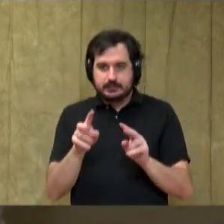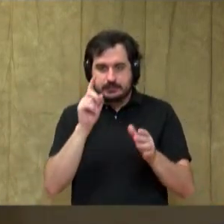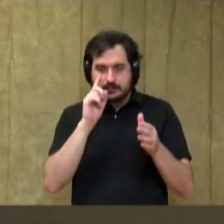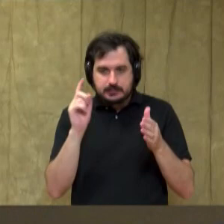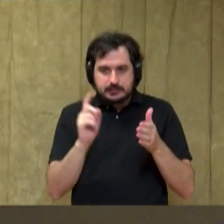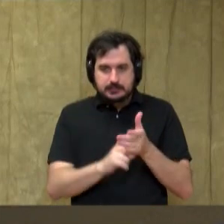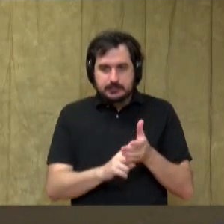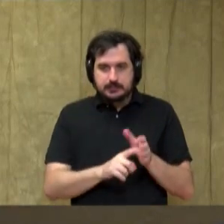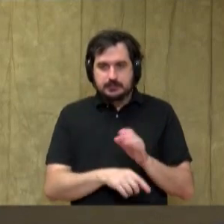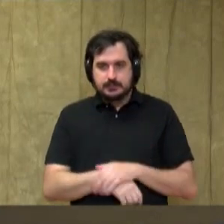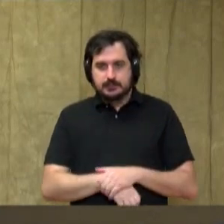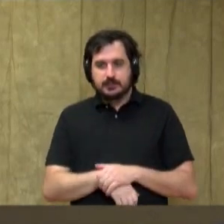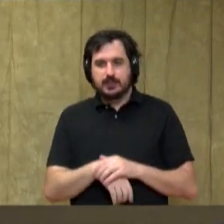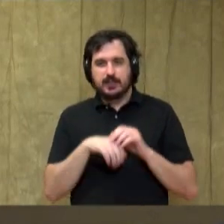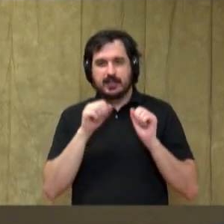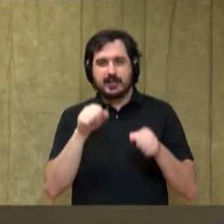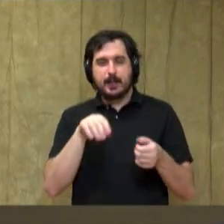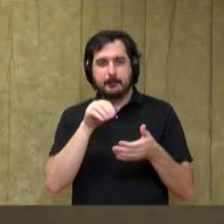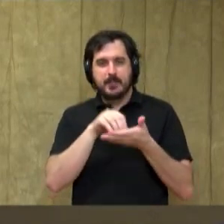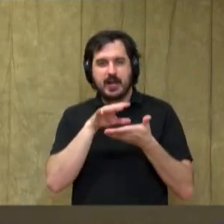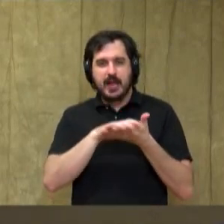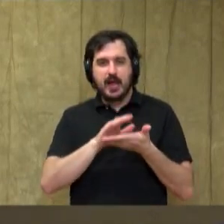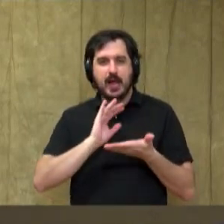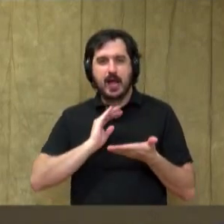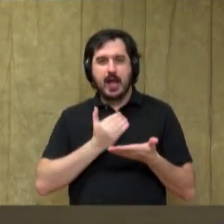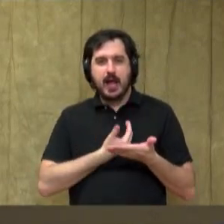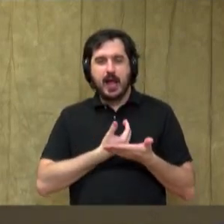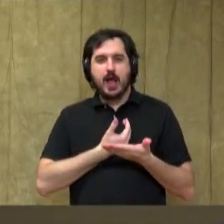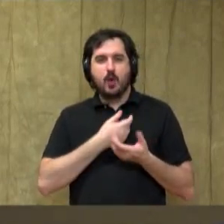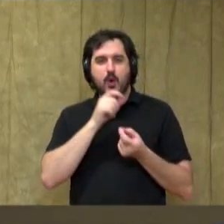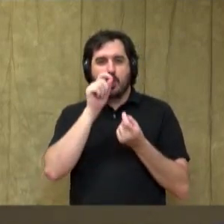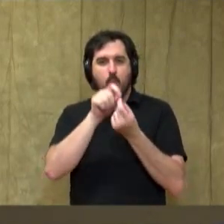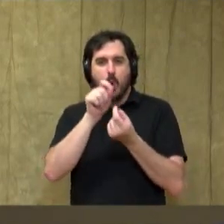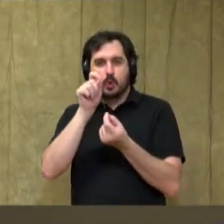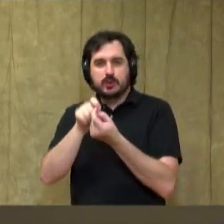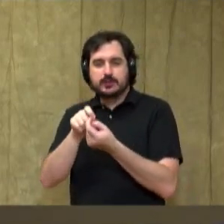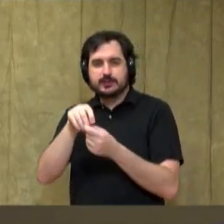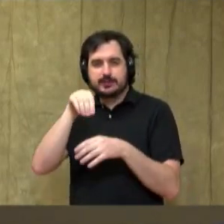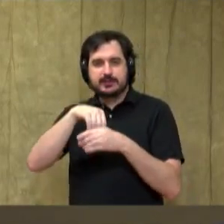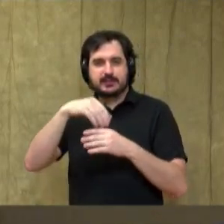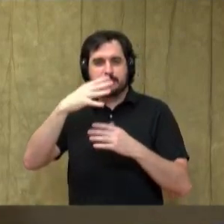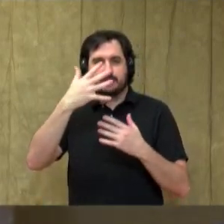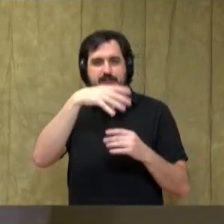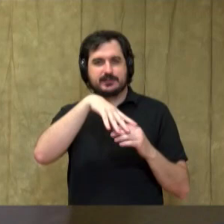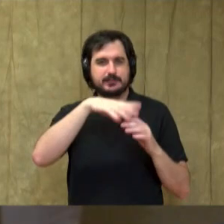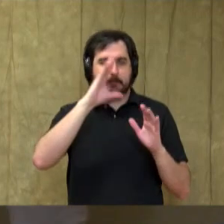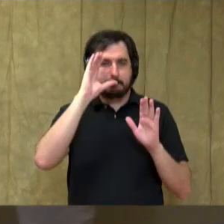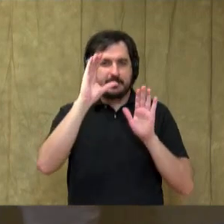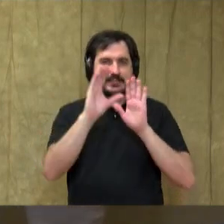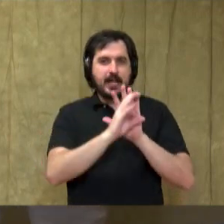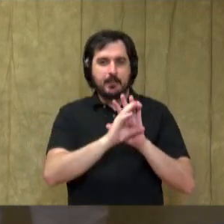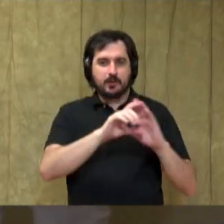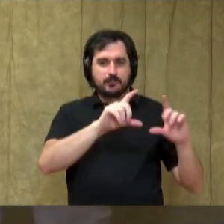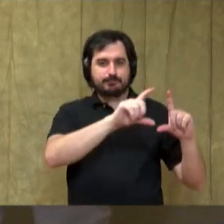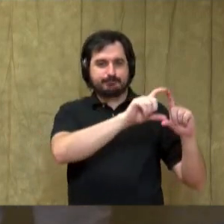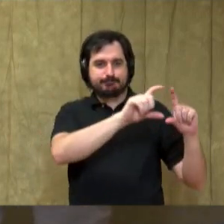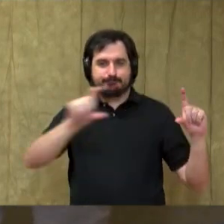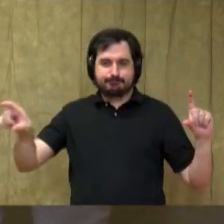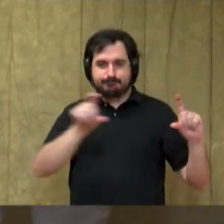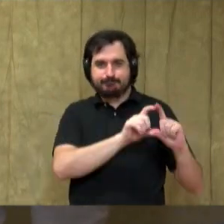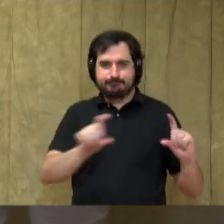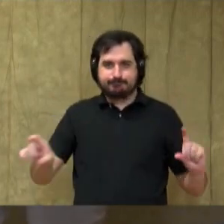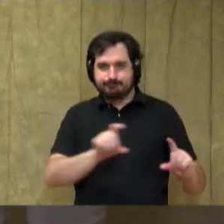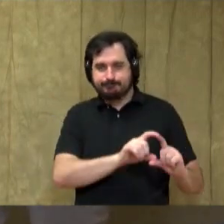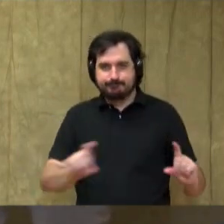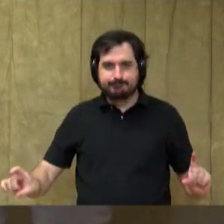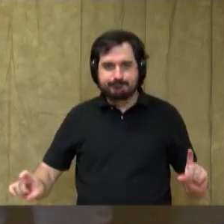notice that we can put our coordinates into a table. And we can take that information on a